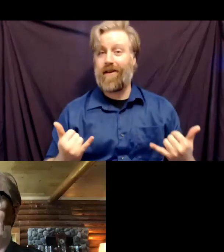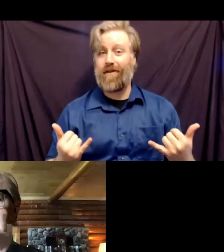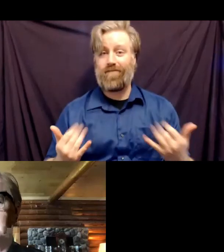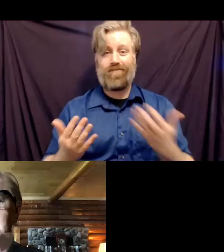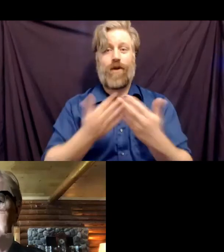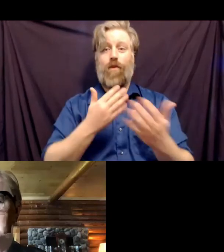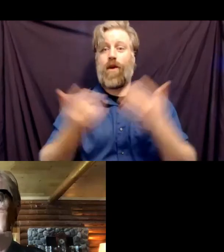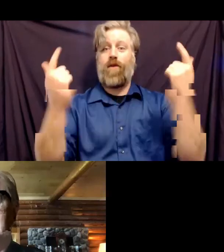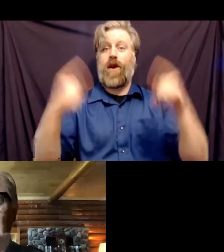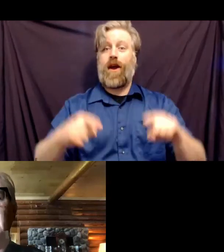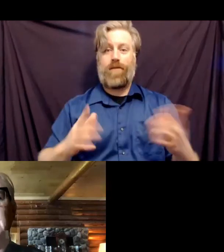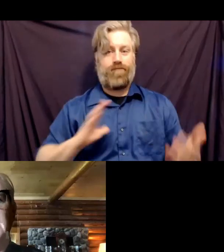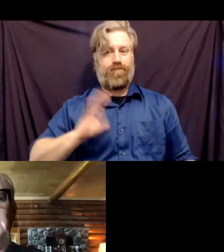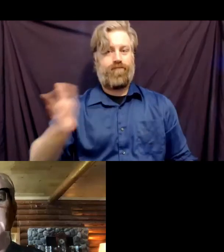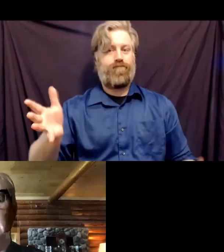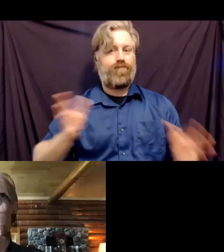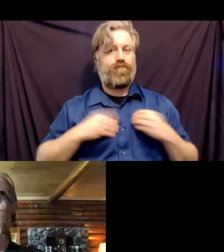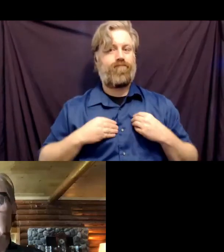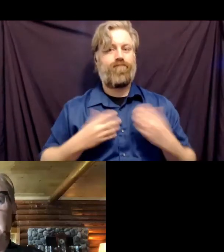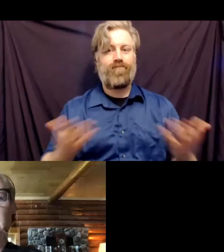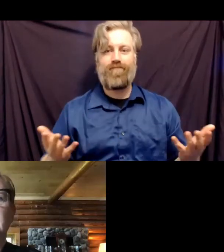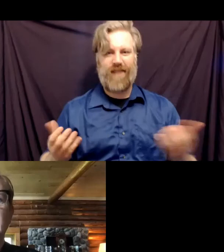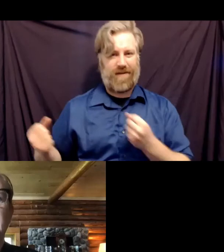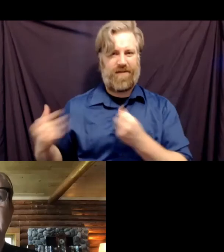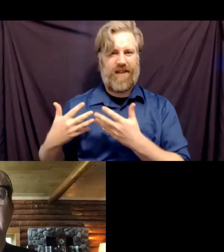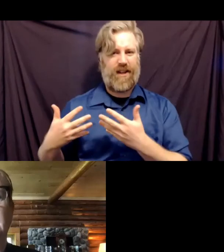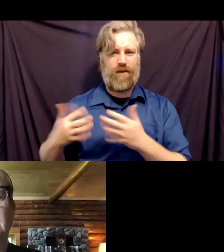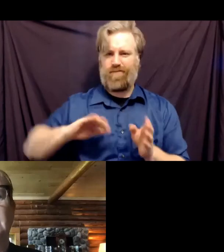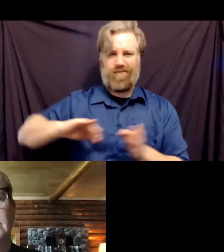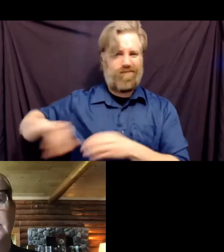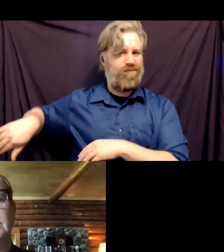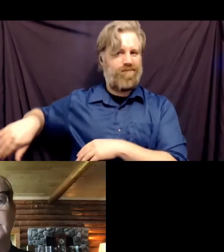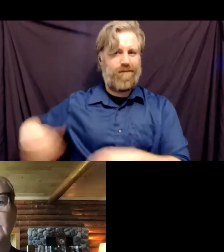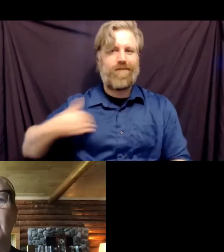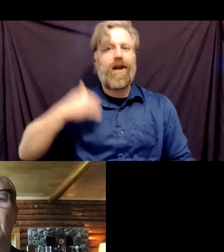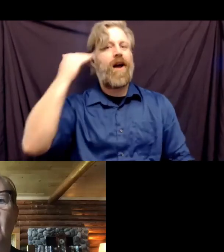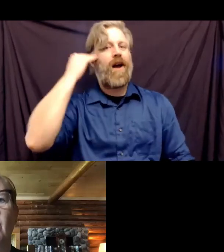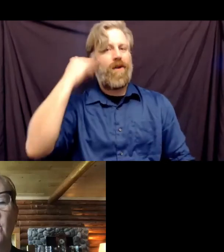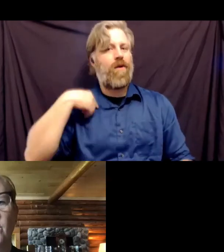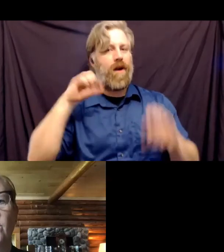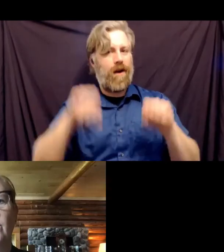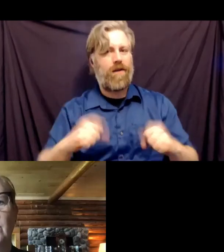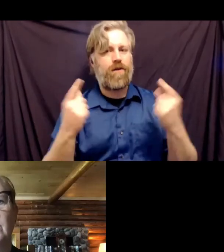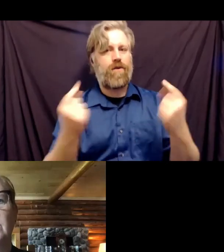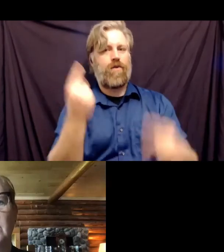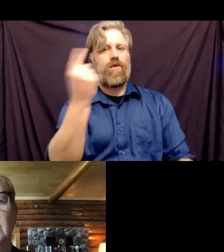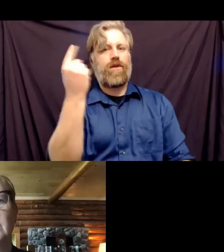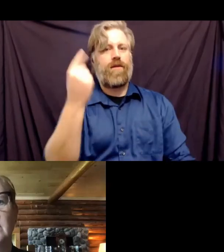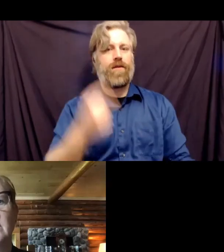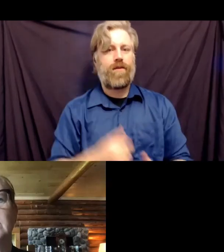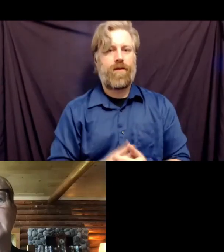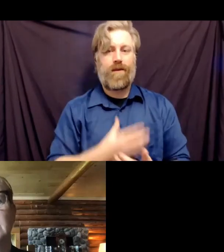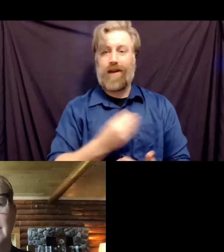happens, happens. I let go of the fear. And I know that there's something I can do. And most of it is what you say, Kathy, is just to